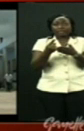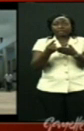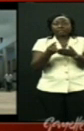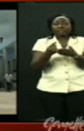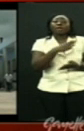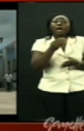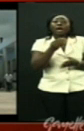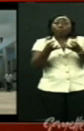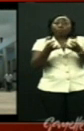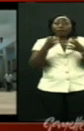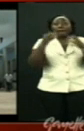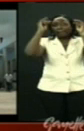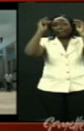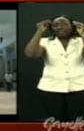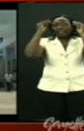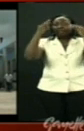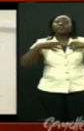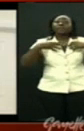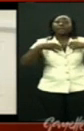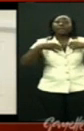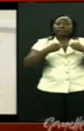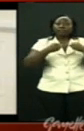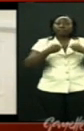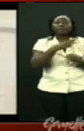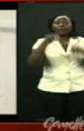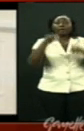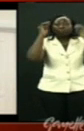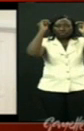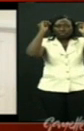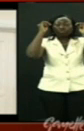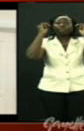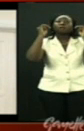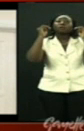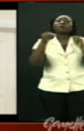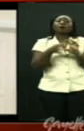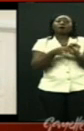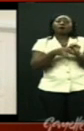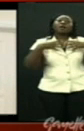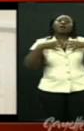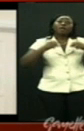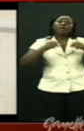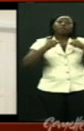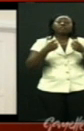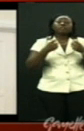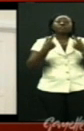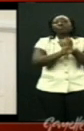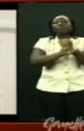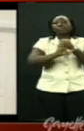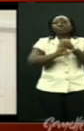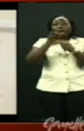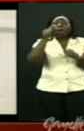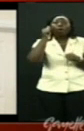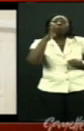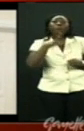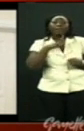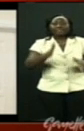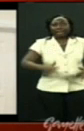of Health Dr. Leslie Ramsamy and the Ministry of Health to do all that is necessary to protect the lives of women at